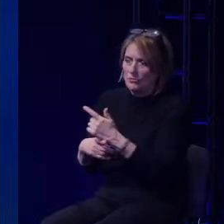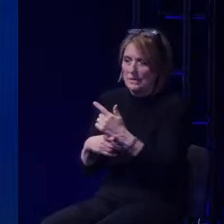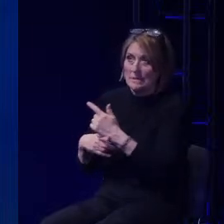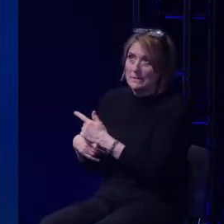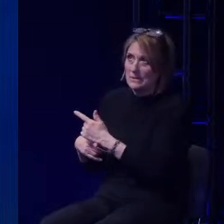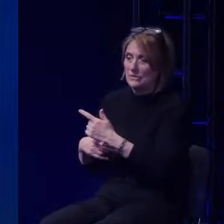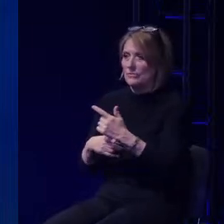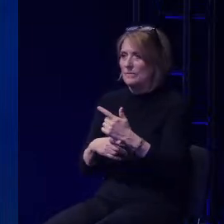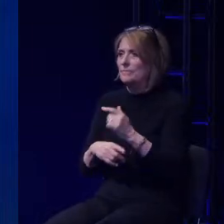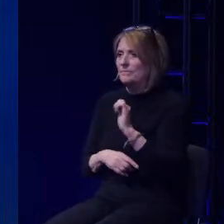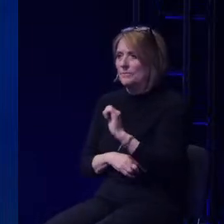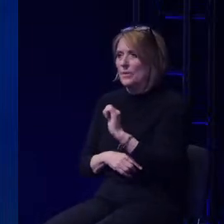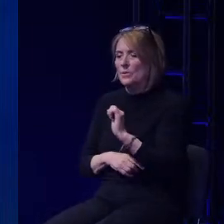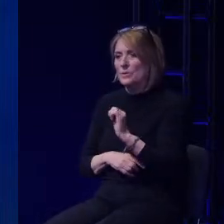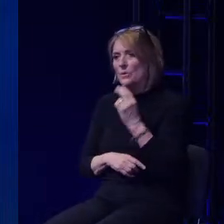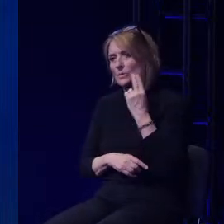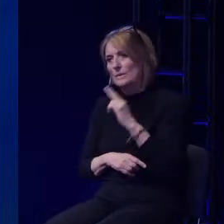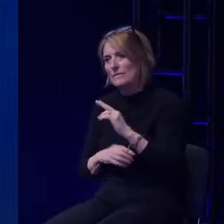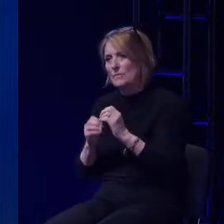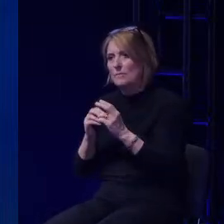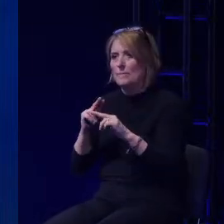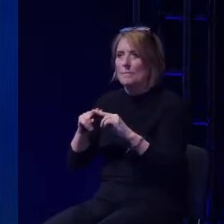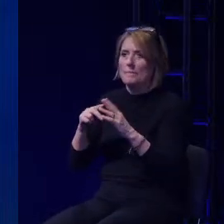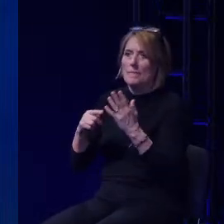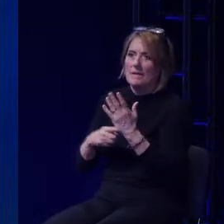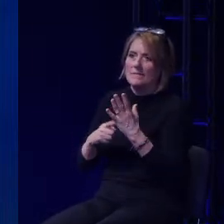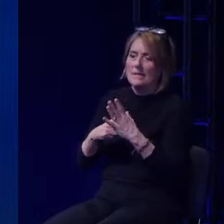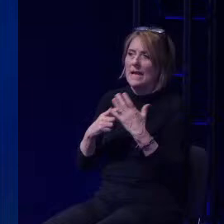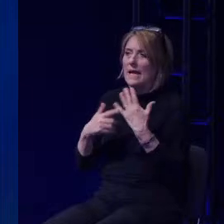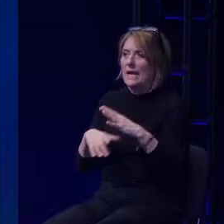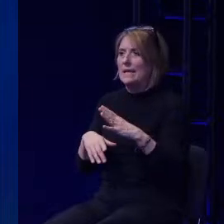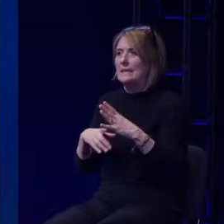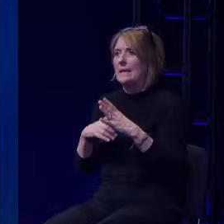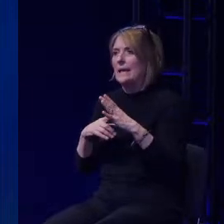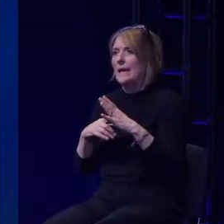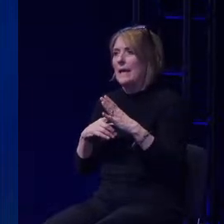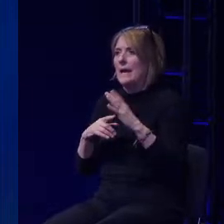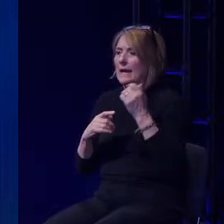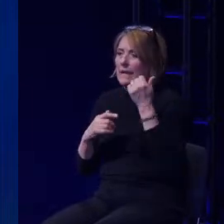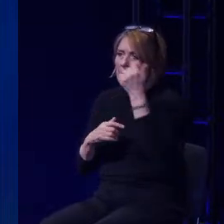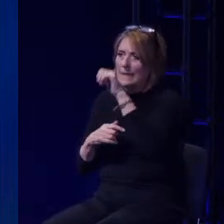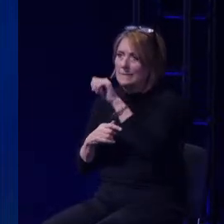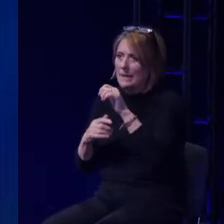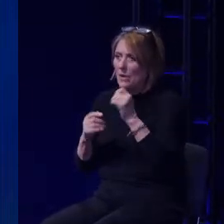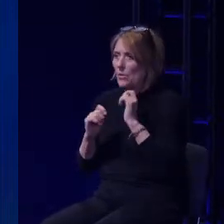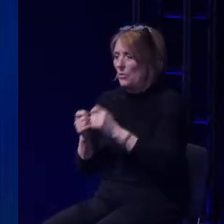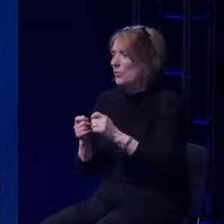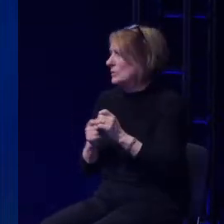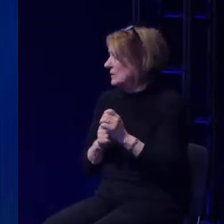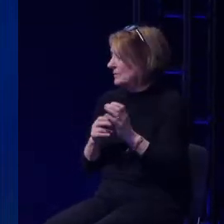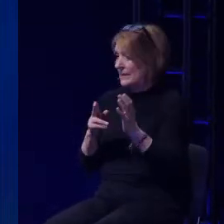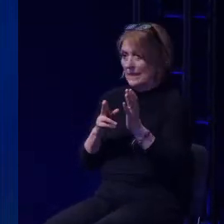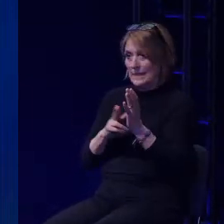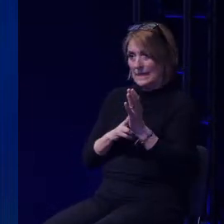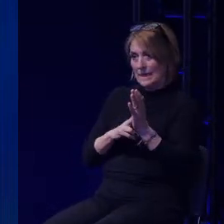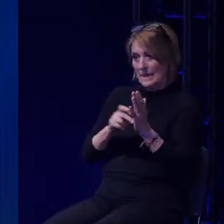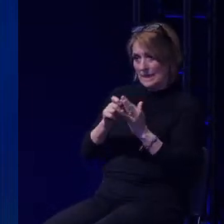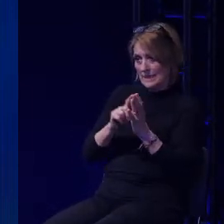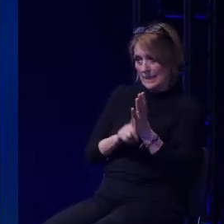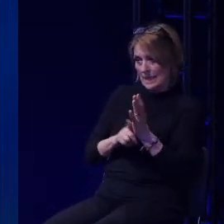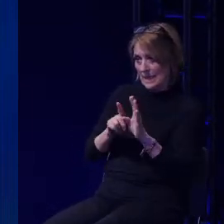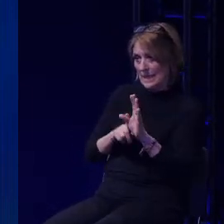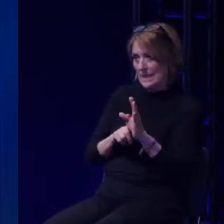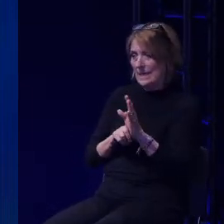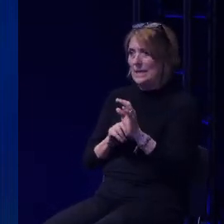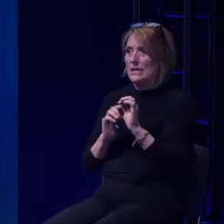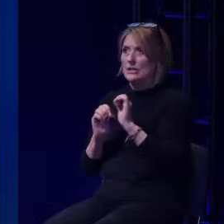was also nominated for a BAFTA and an Academy Award for his work on Judas and the Black Messiah. Nicola Daley, ACS